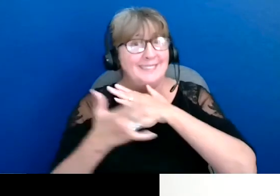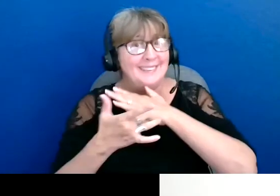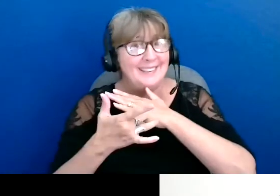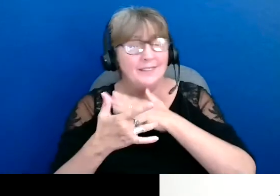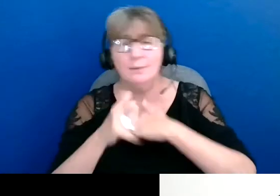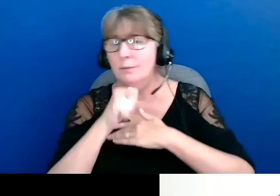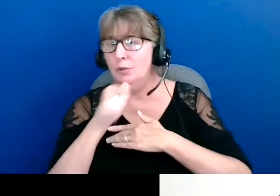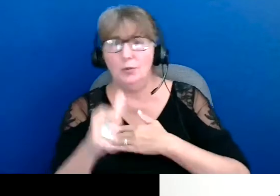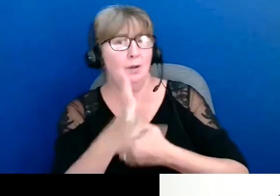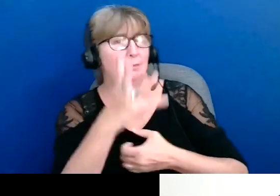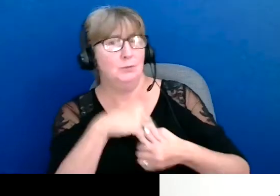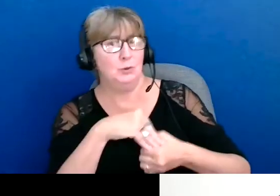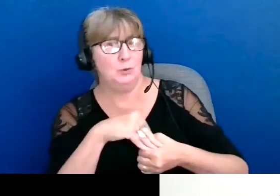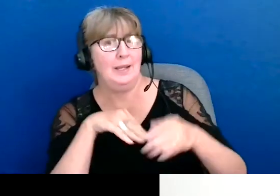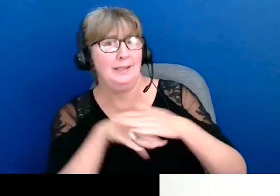about accessibility.